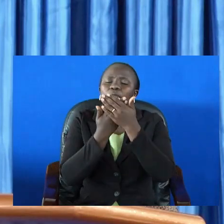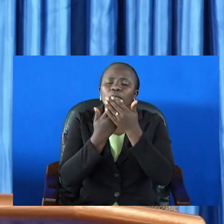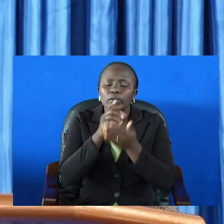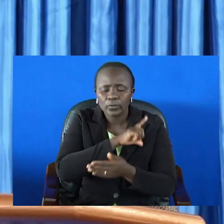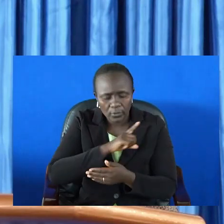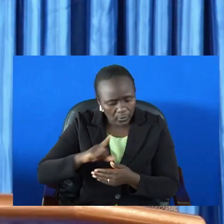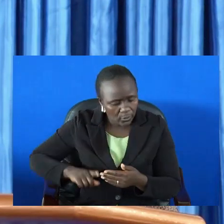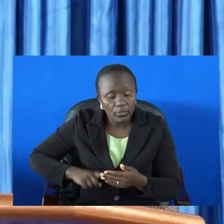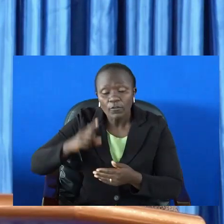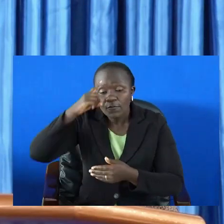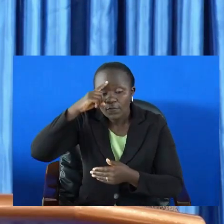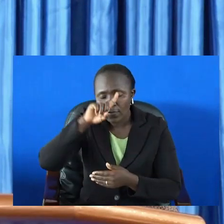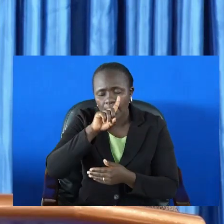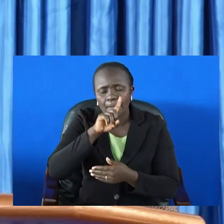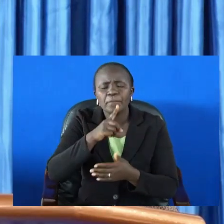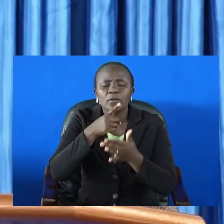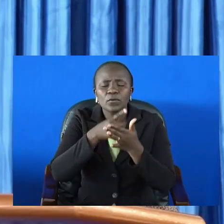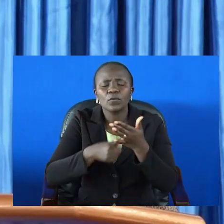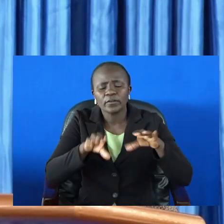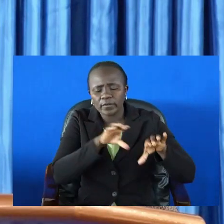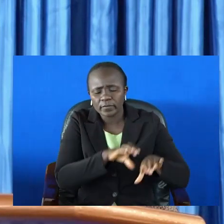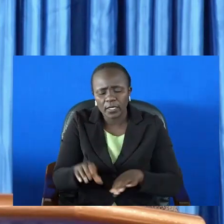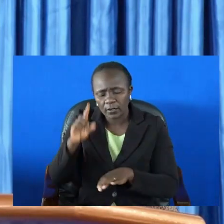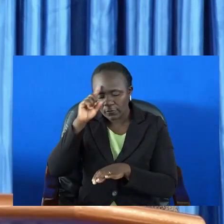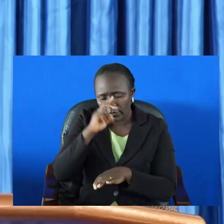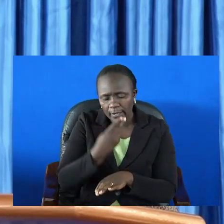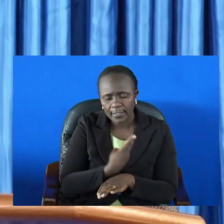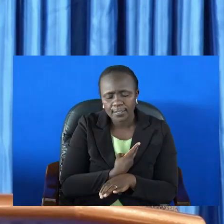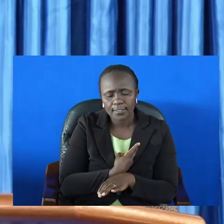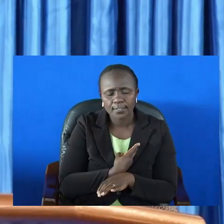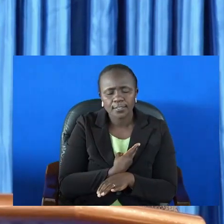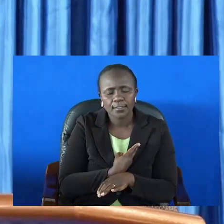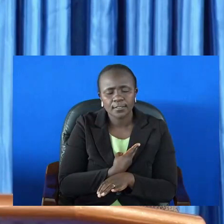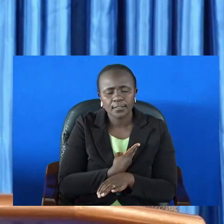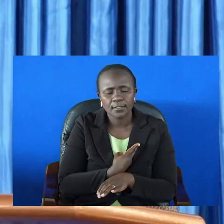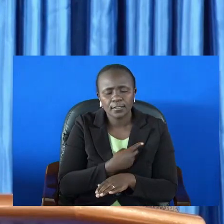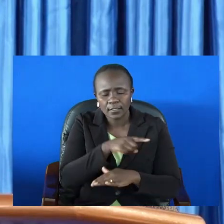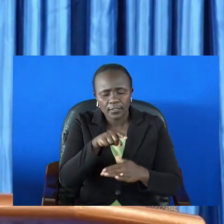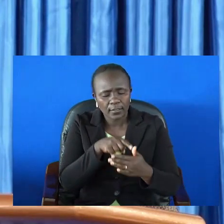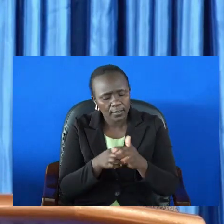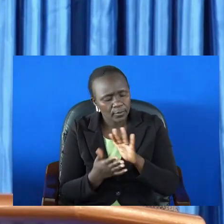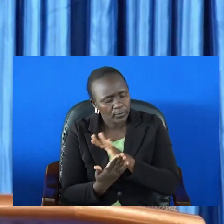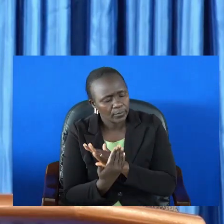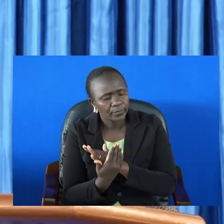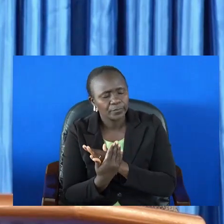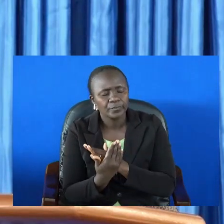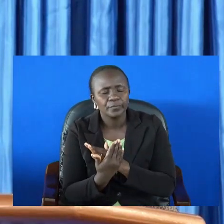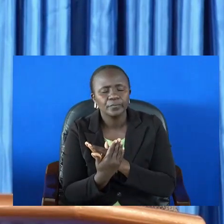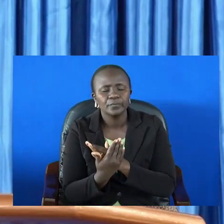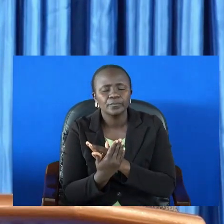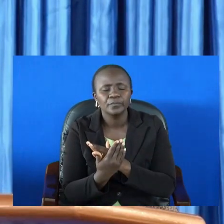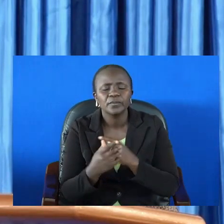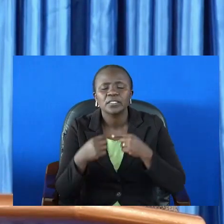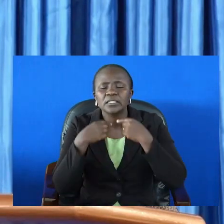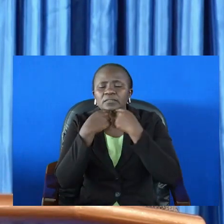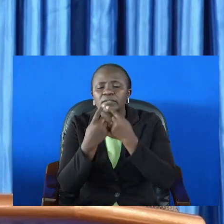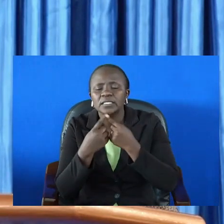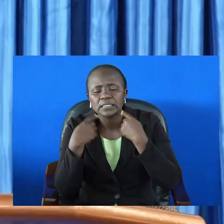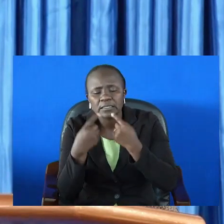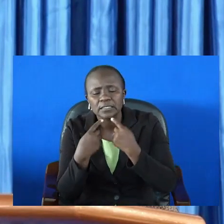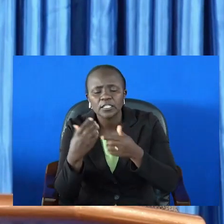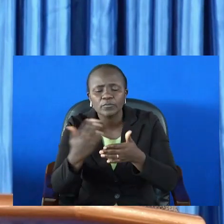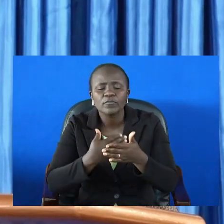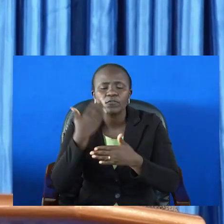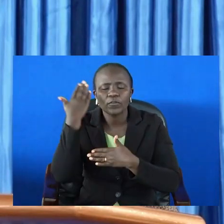for what you've done to us. This particular moment, we want to confess our sins before